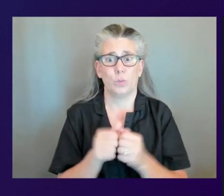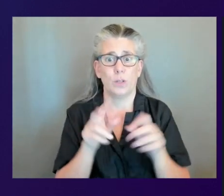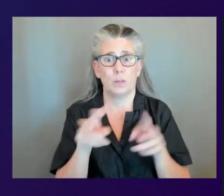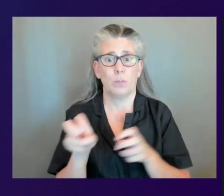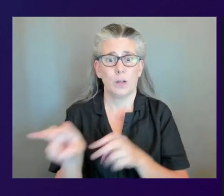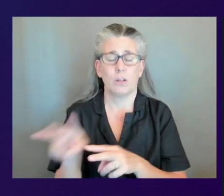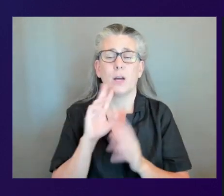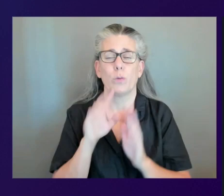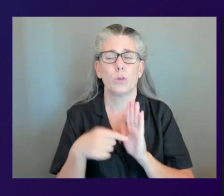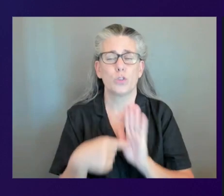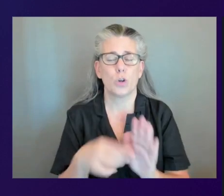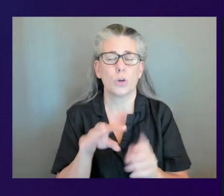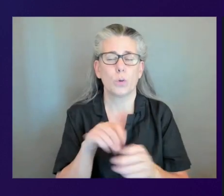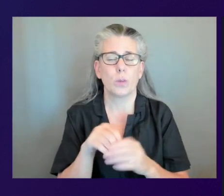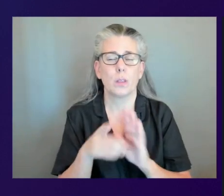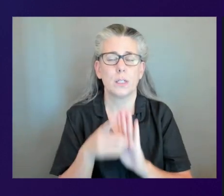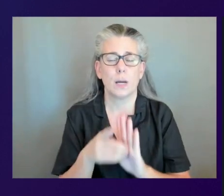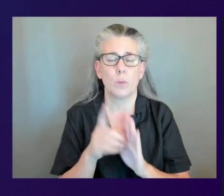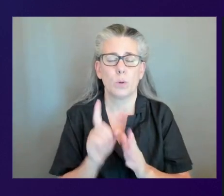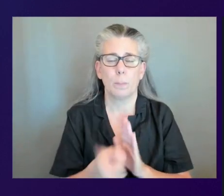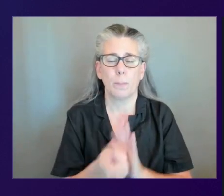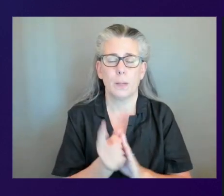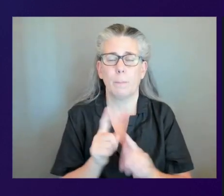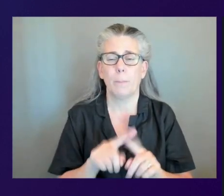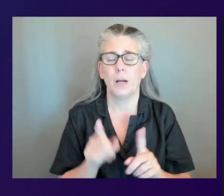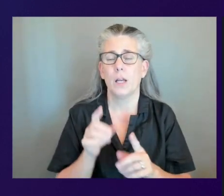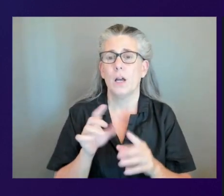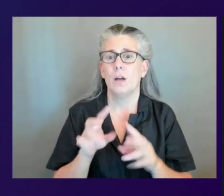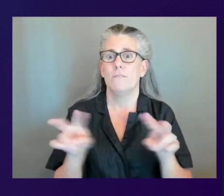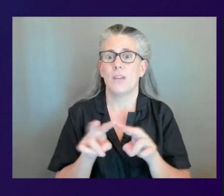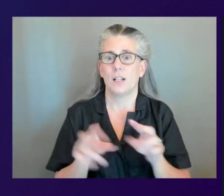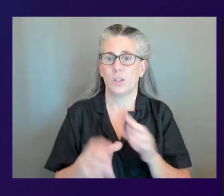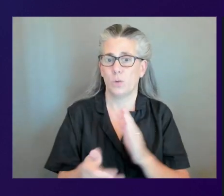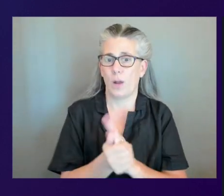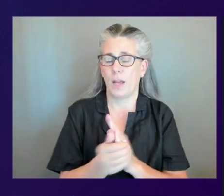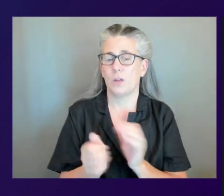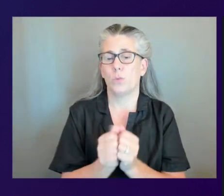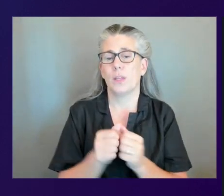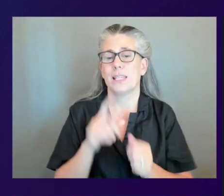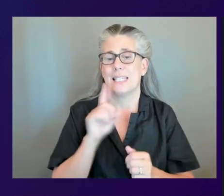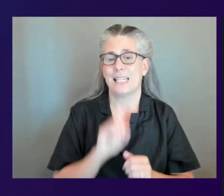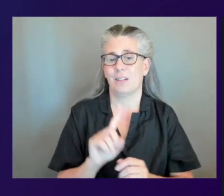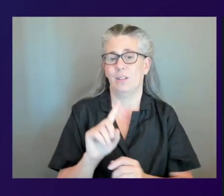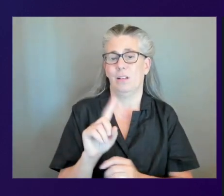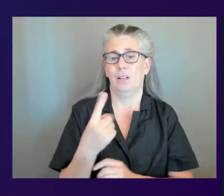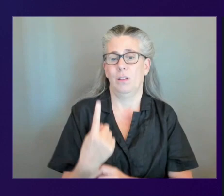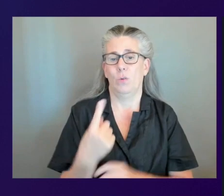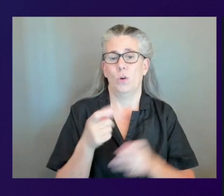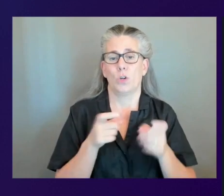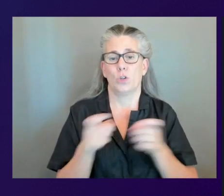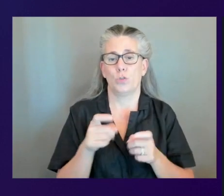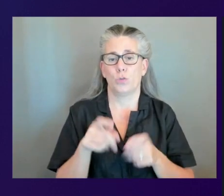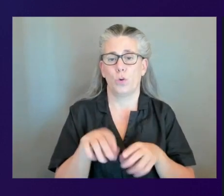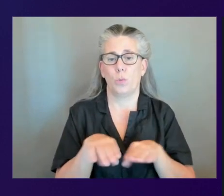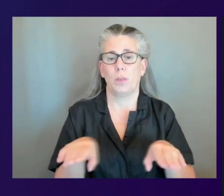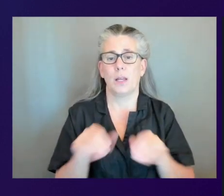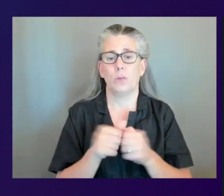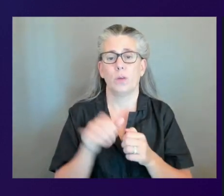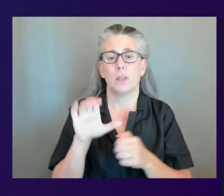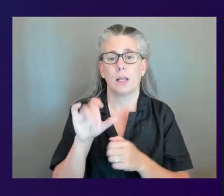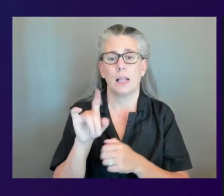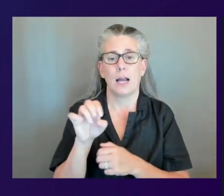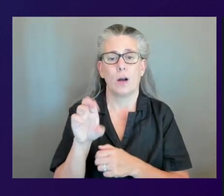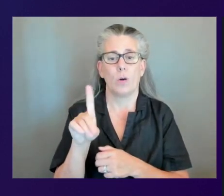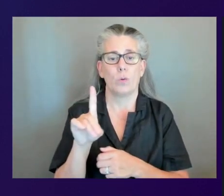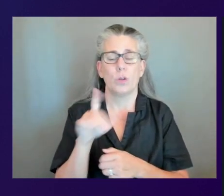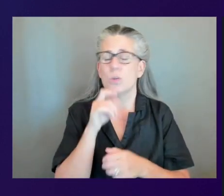in a second, but you're getting the real value add from having that single control plane. You're not having to worry about AWS. You can look